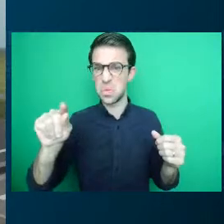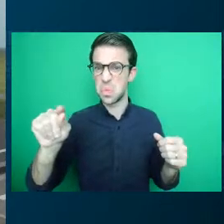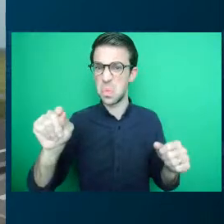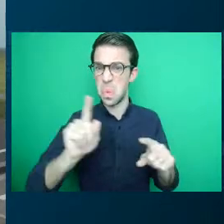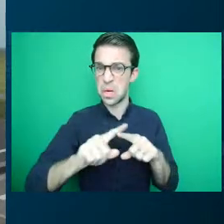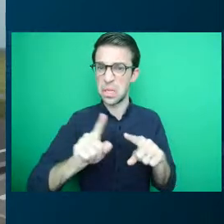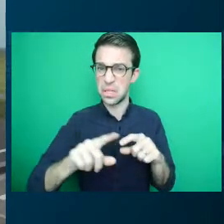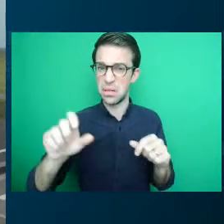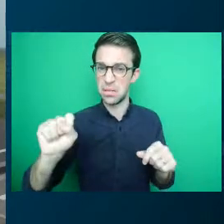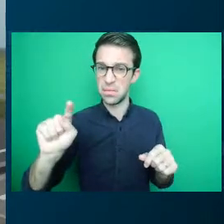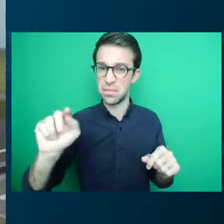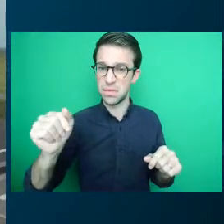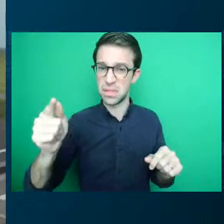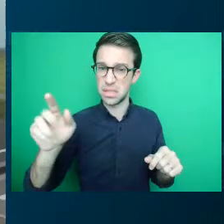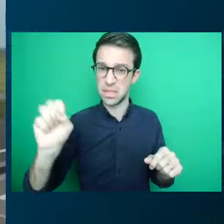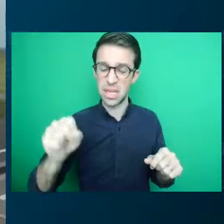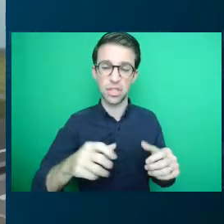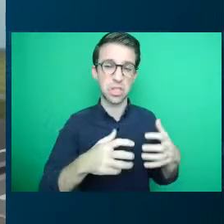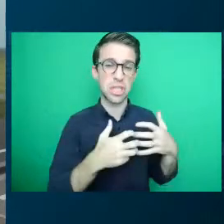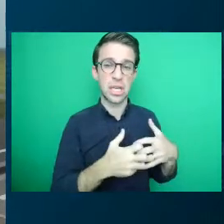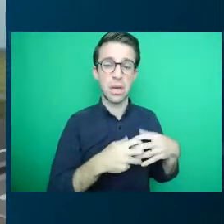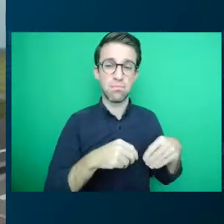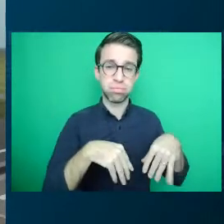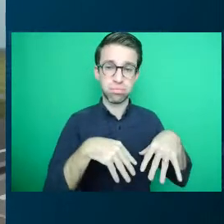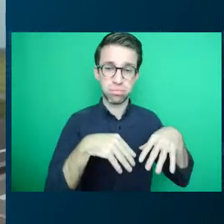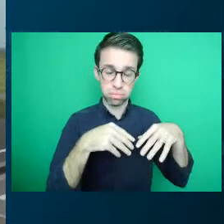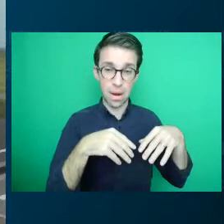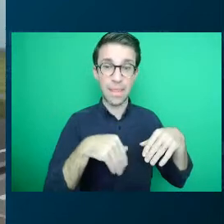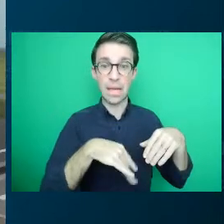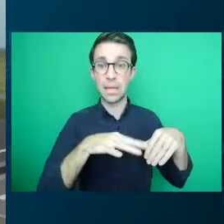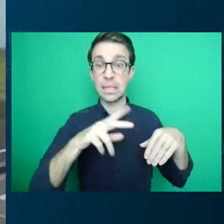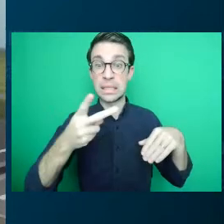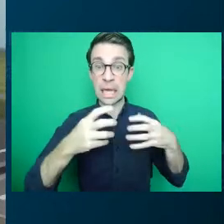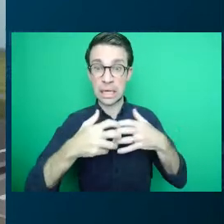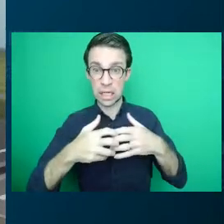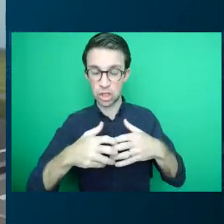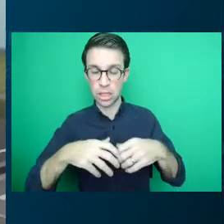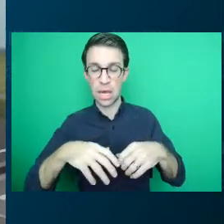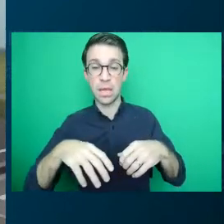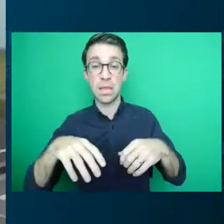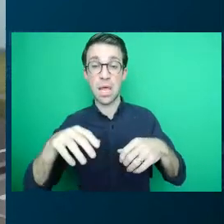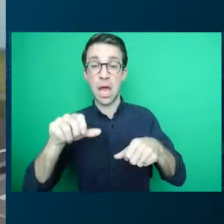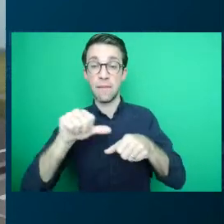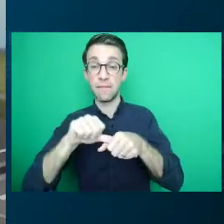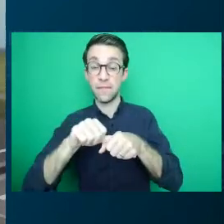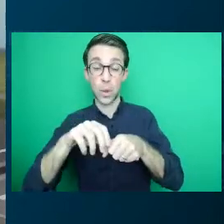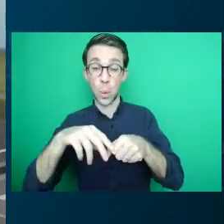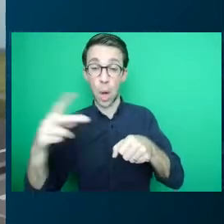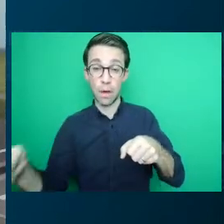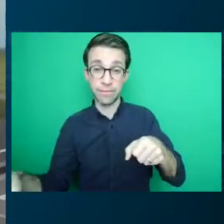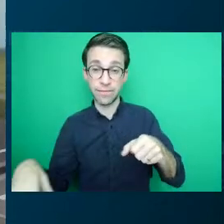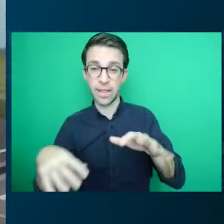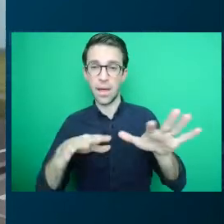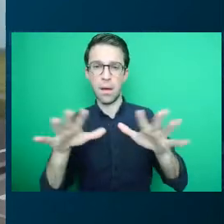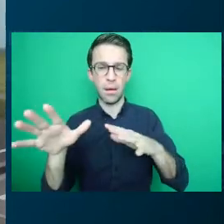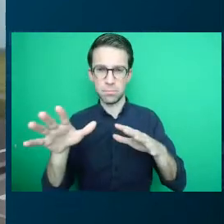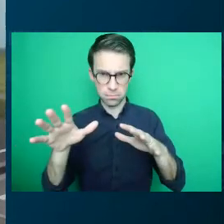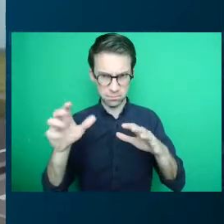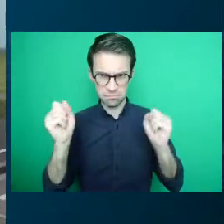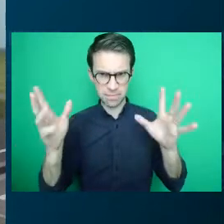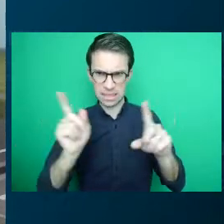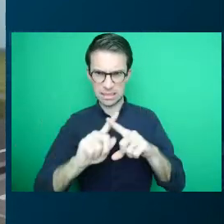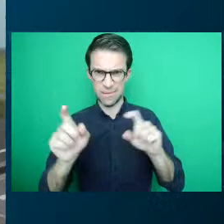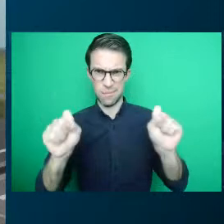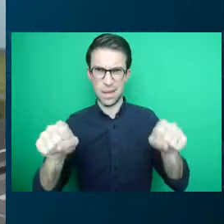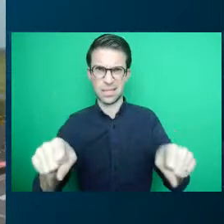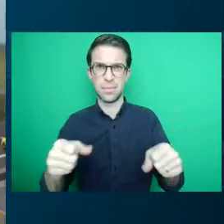stages, like light the engines, then drop these engines, then jettison these fuel tanks, then just get rid of the stage, then pop the parachutes, and all these different things that can happen. We have a